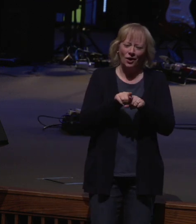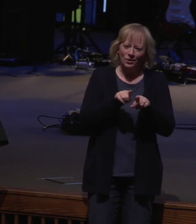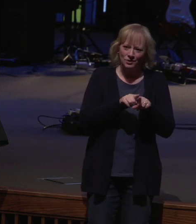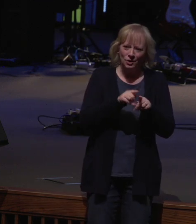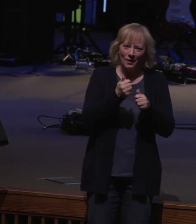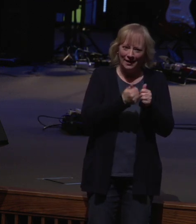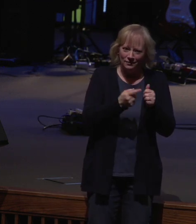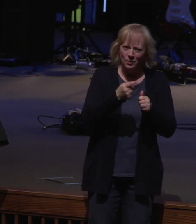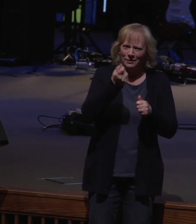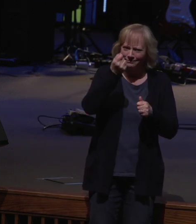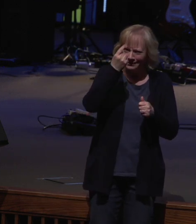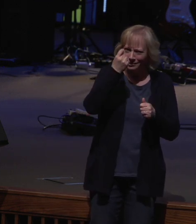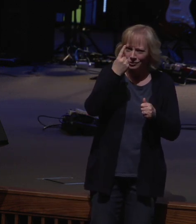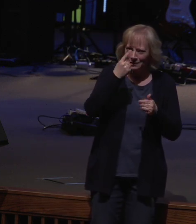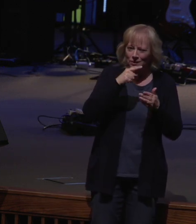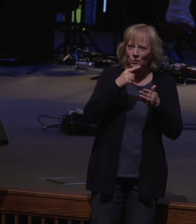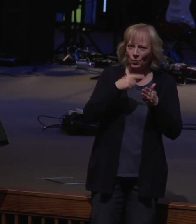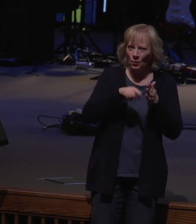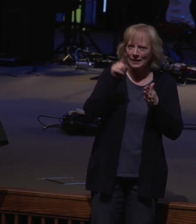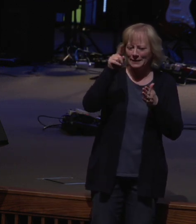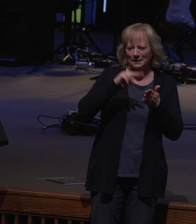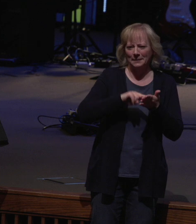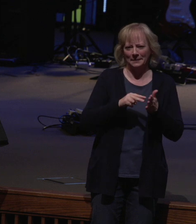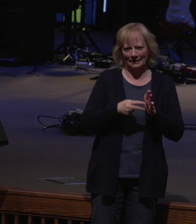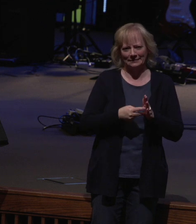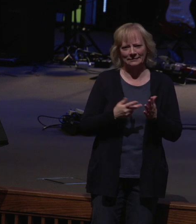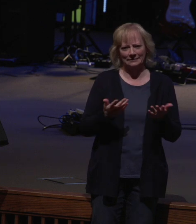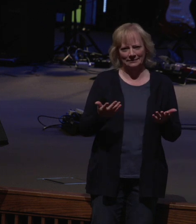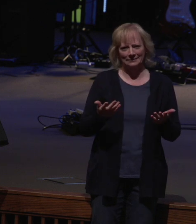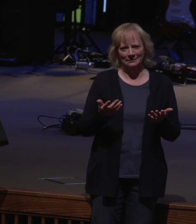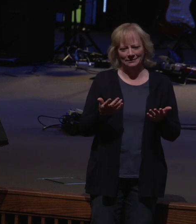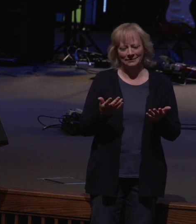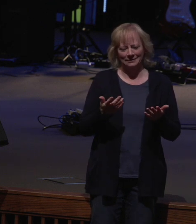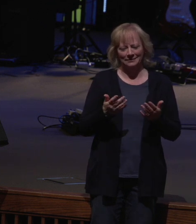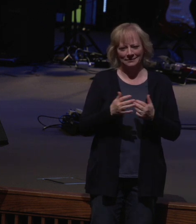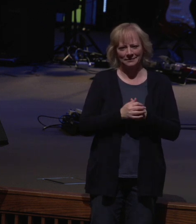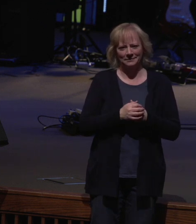everybody recognized what God was calling for.